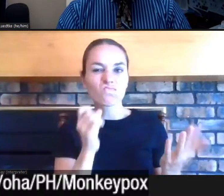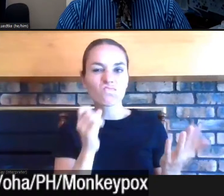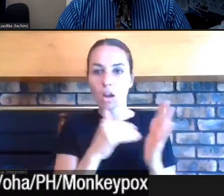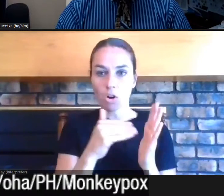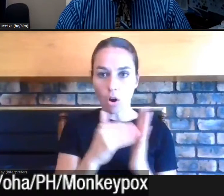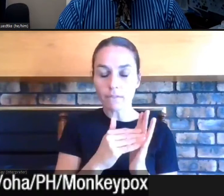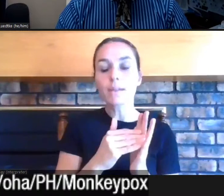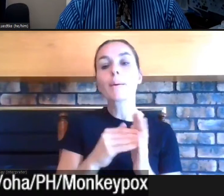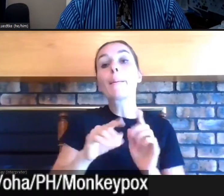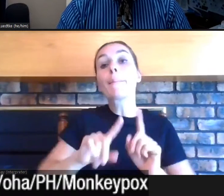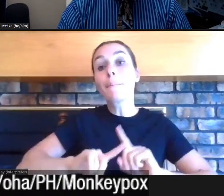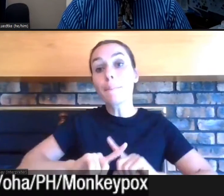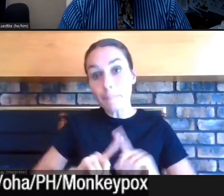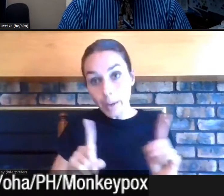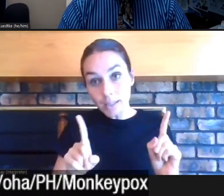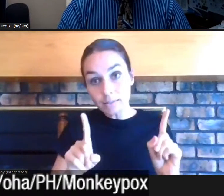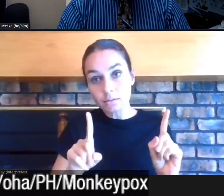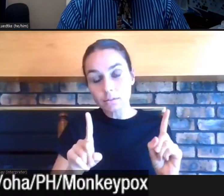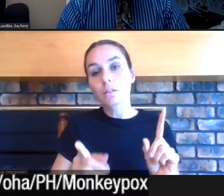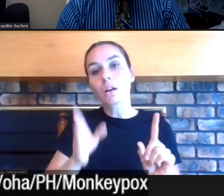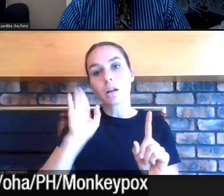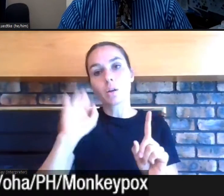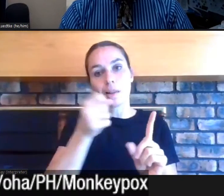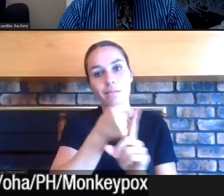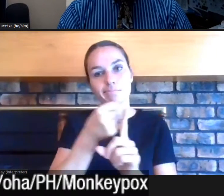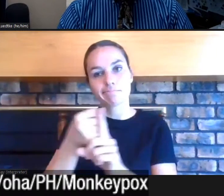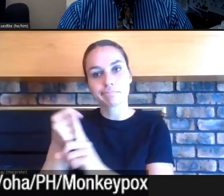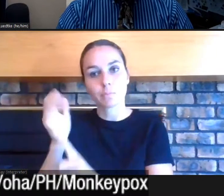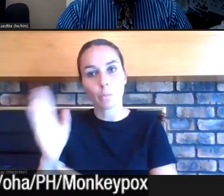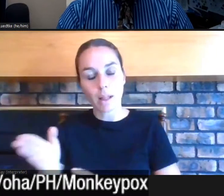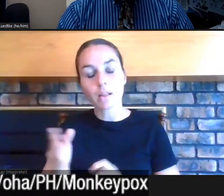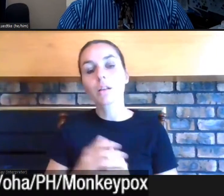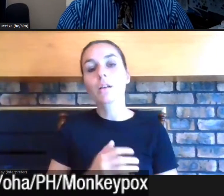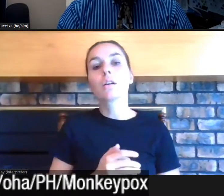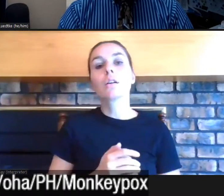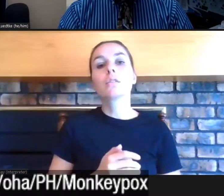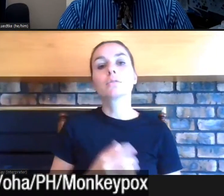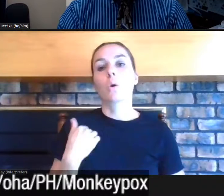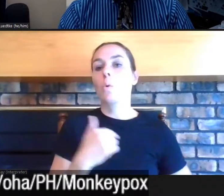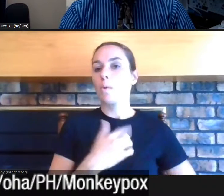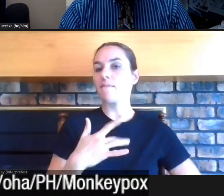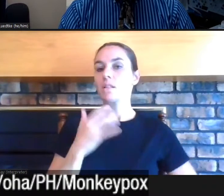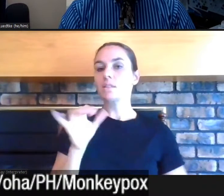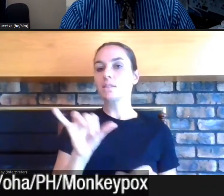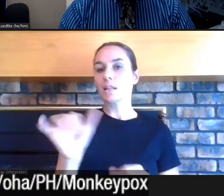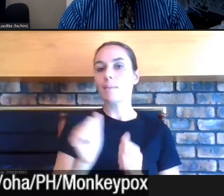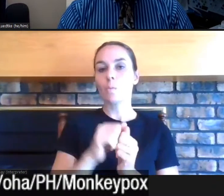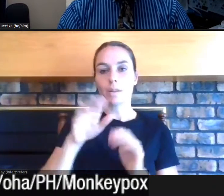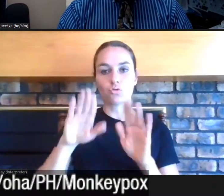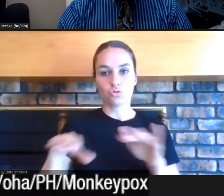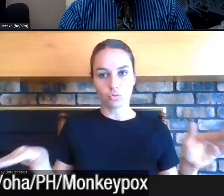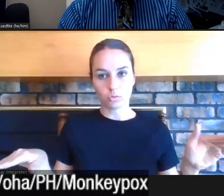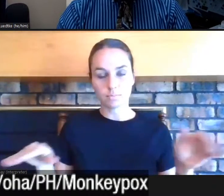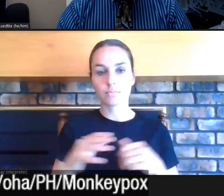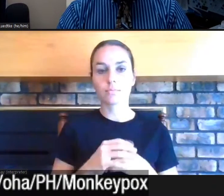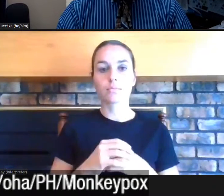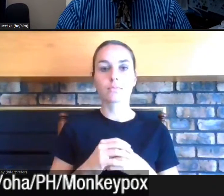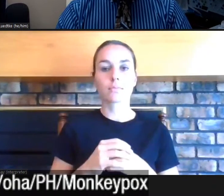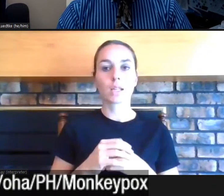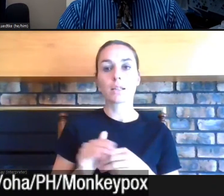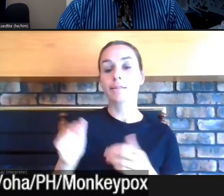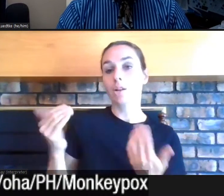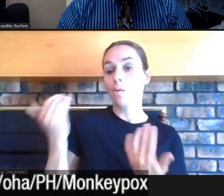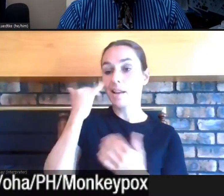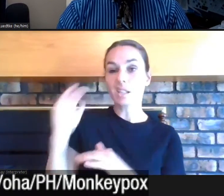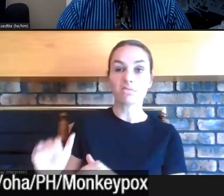if. That same reasoning could hold true with children. Adolescents, older children who participate in